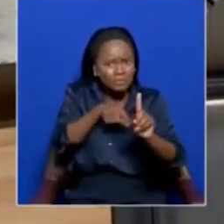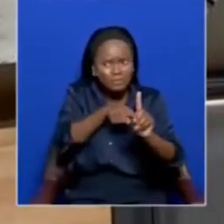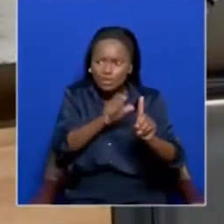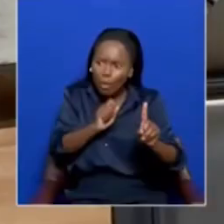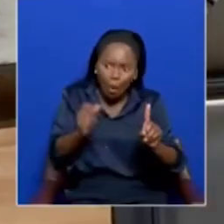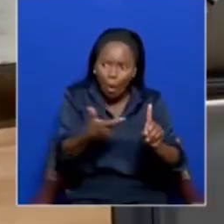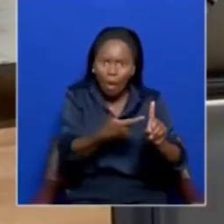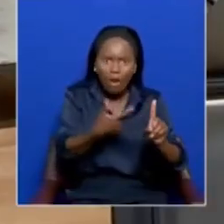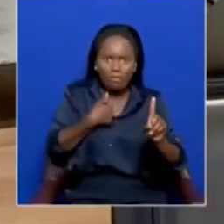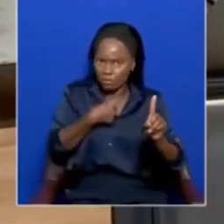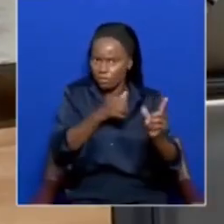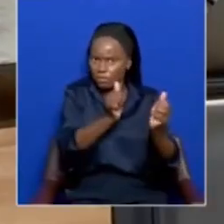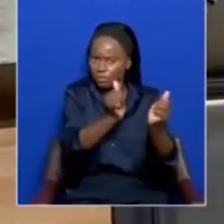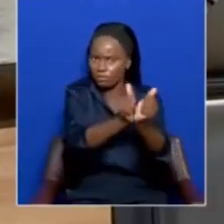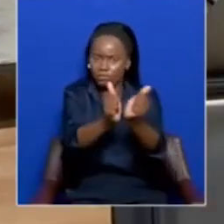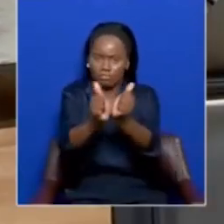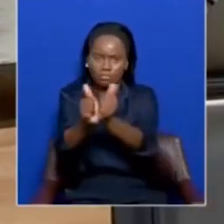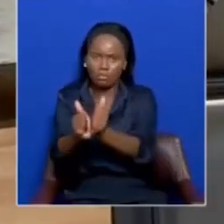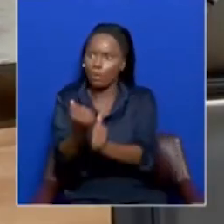even a single one.